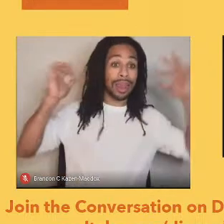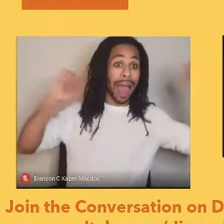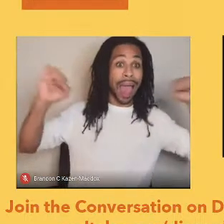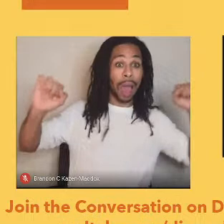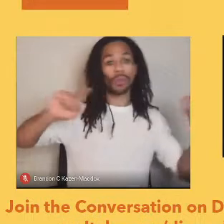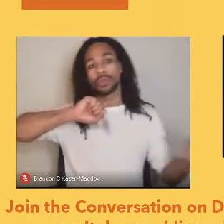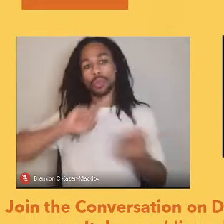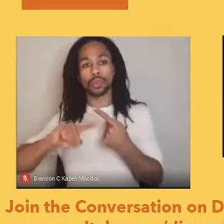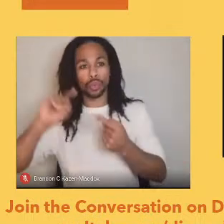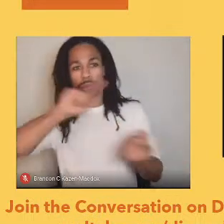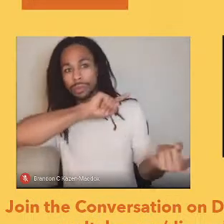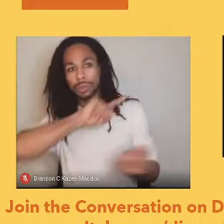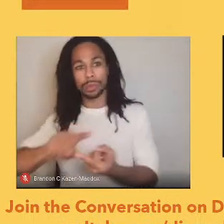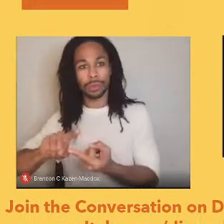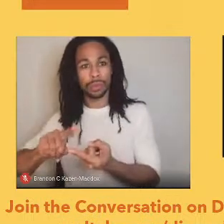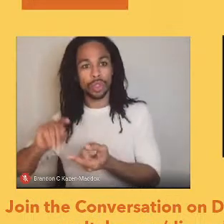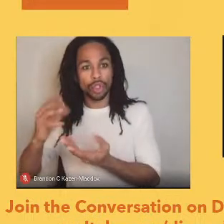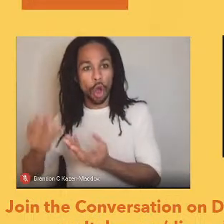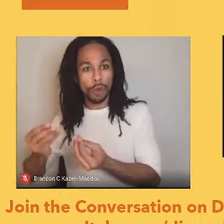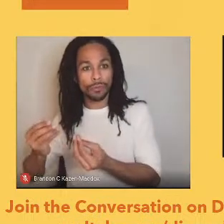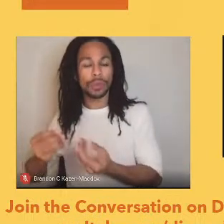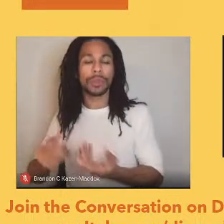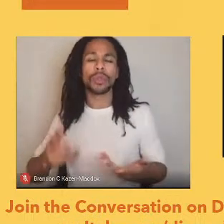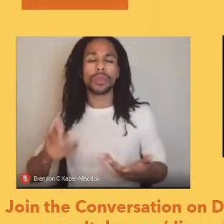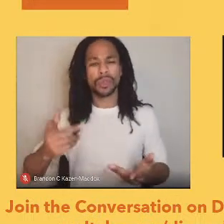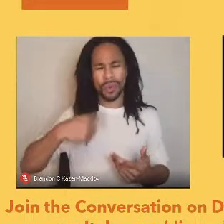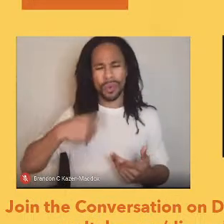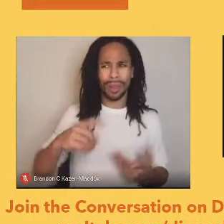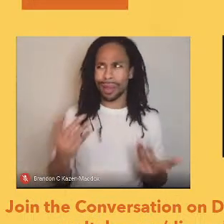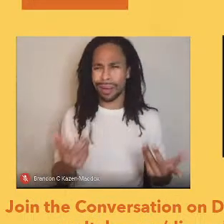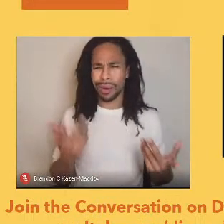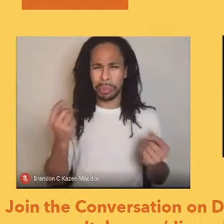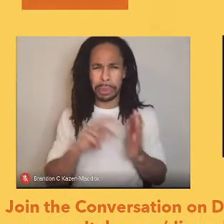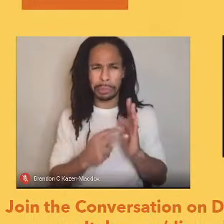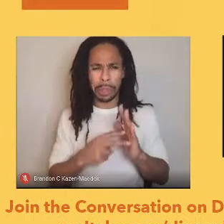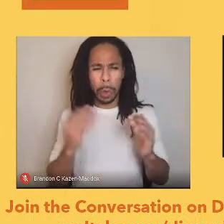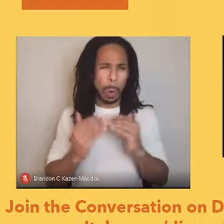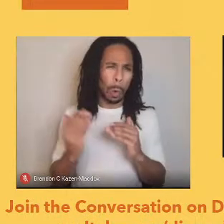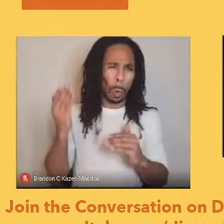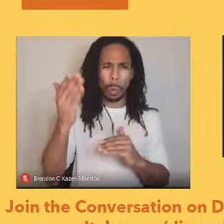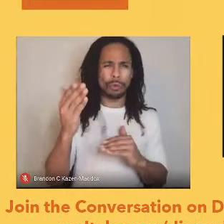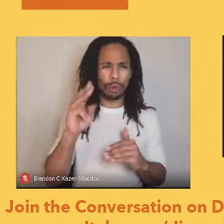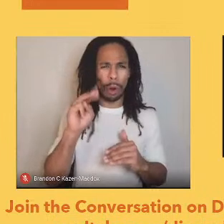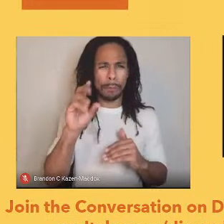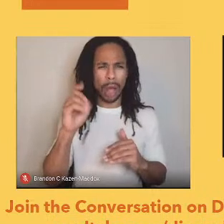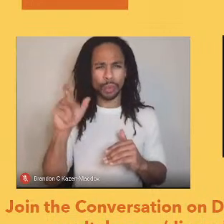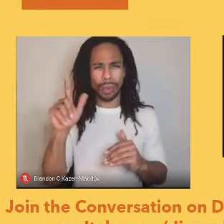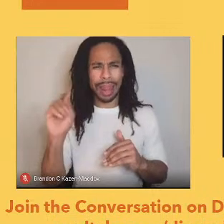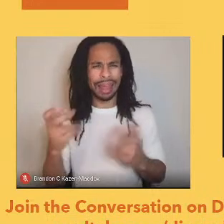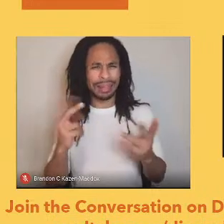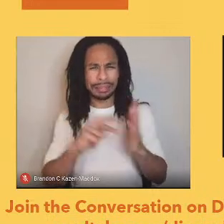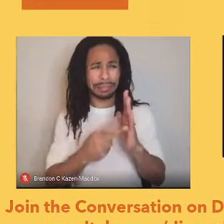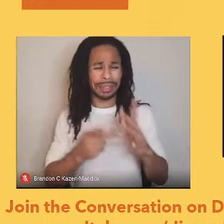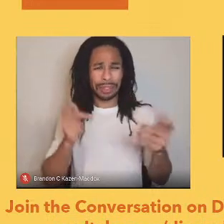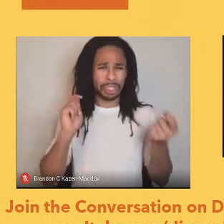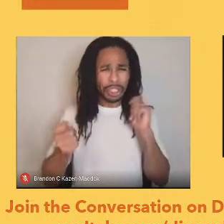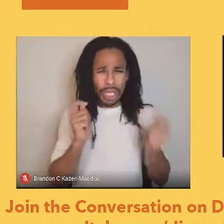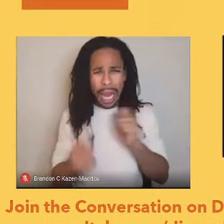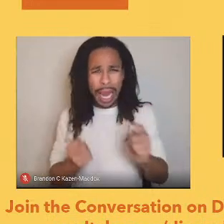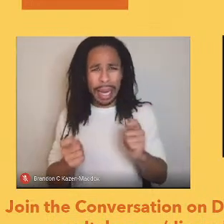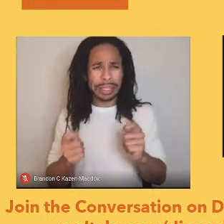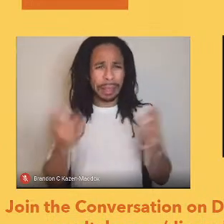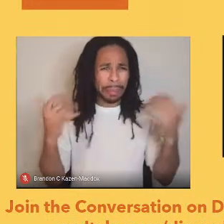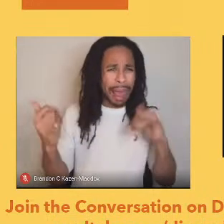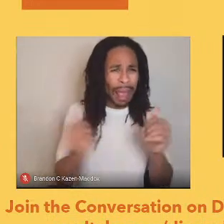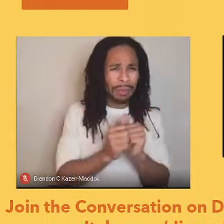running around like crazy, trying to figure out, what the hell does this person mean? Don't overmodulate the mix. Are we changing keys too much? Are we having these long